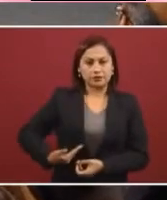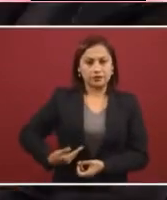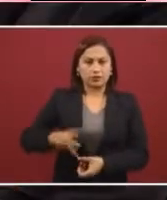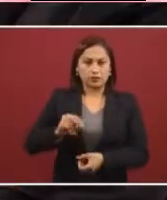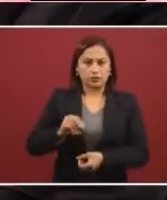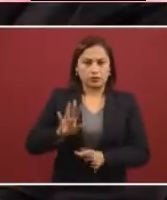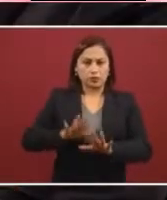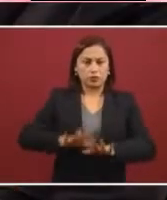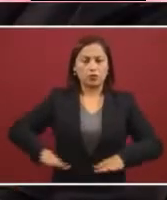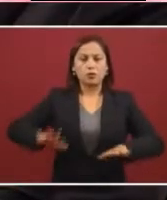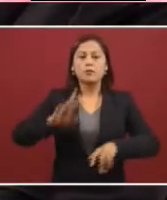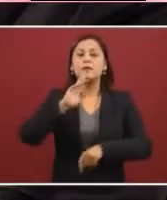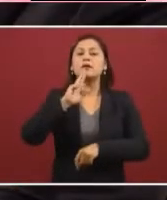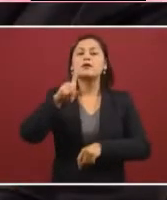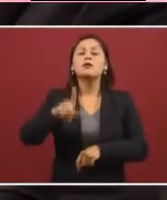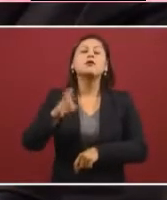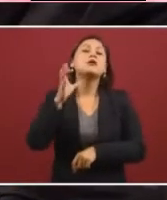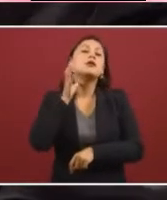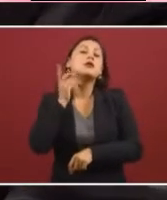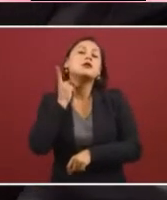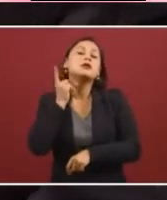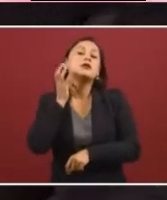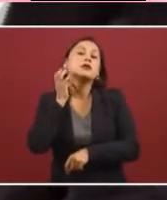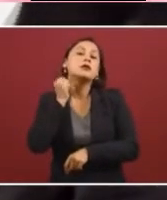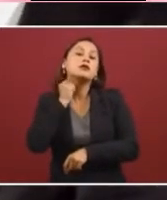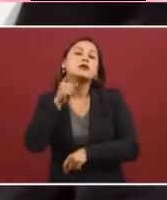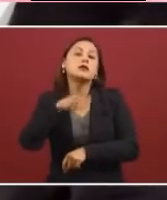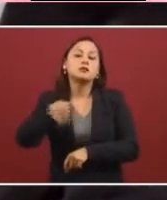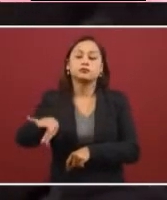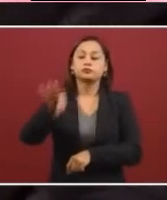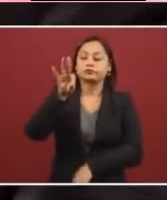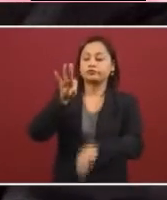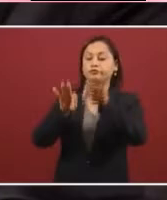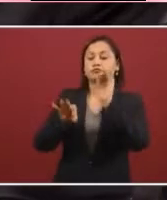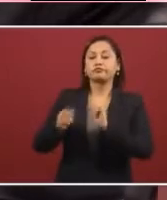gobierno norteamericano. Sí, miren,